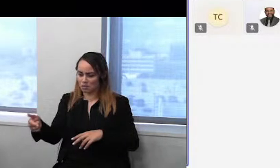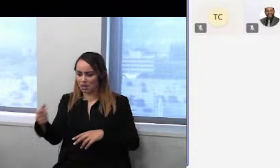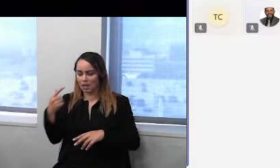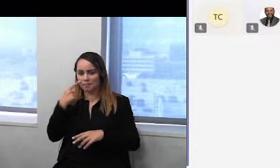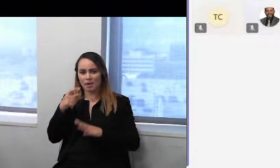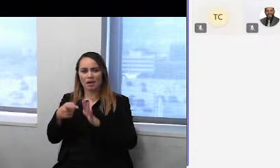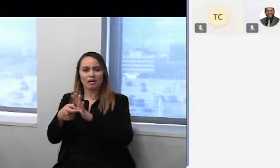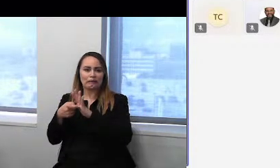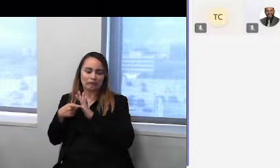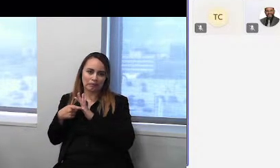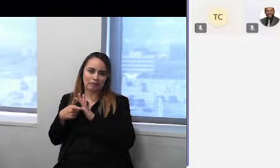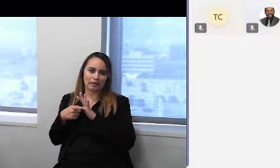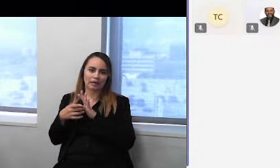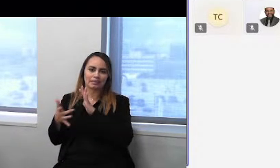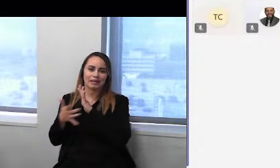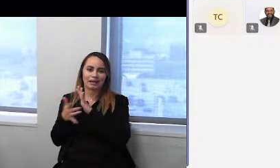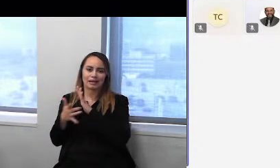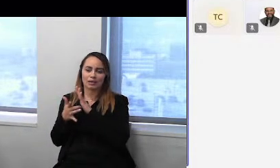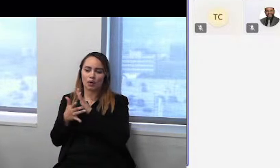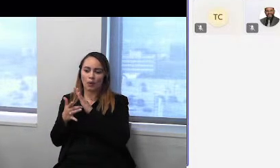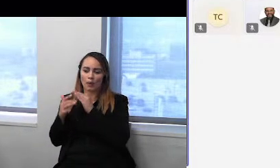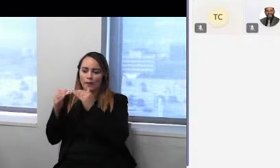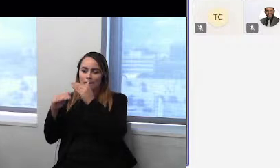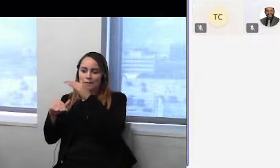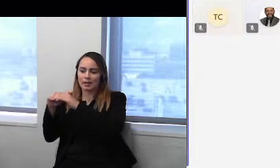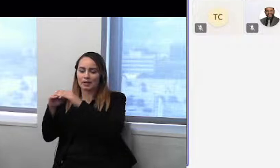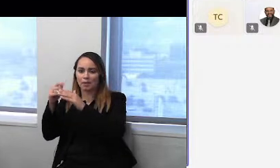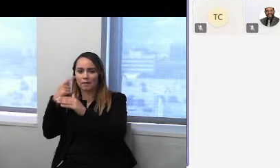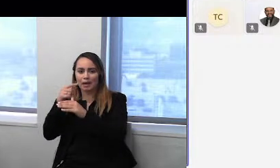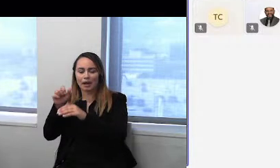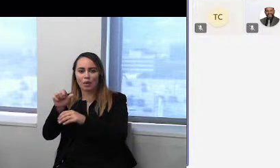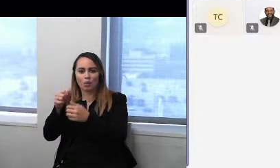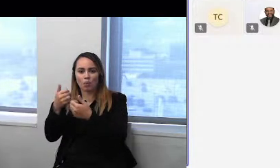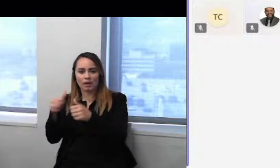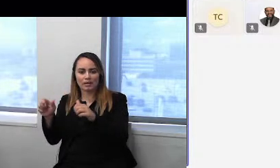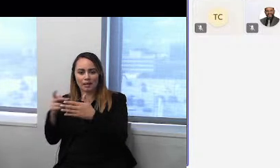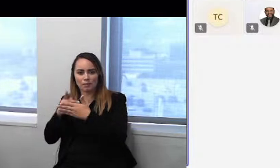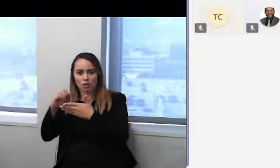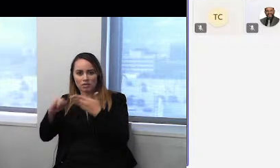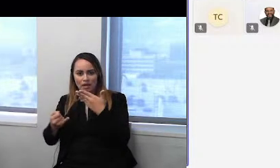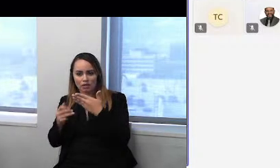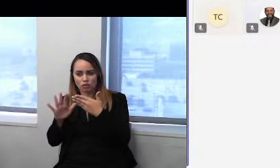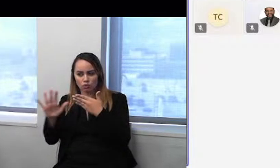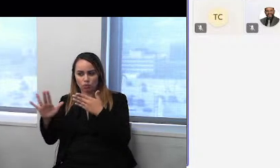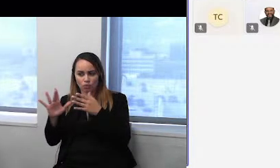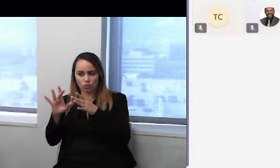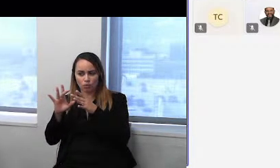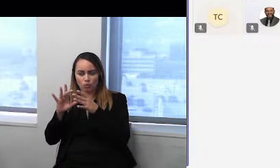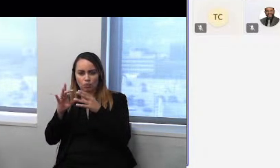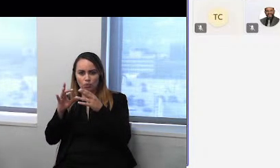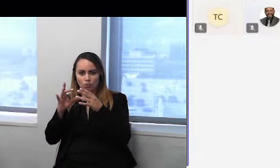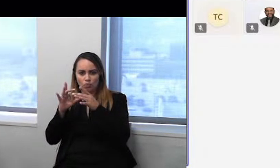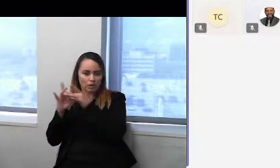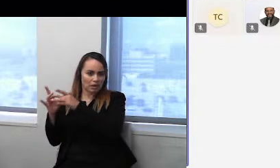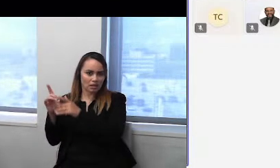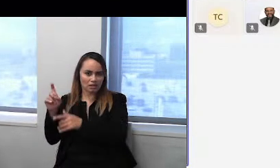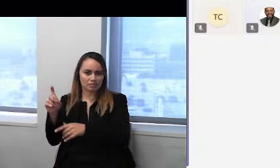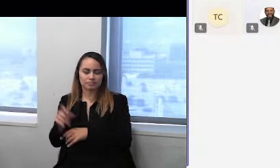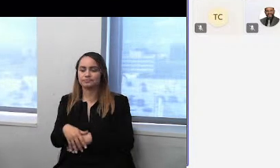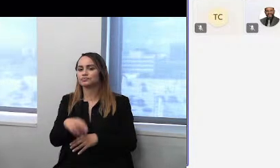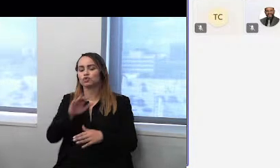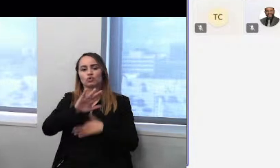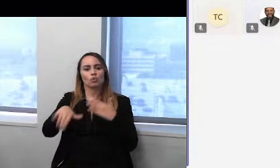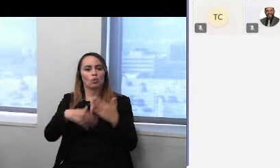think, and I want to have you to understand, every project is going to have a minimal technical requirements. Well, I'm talking about the